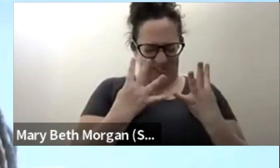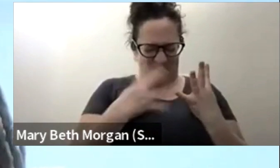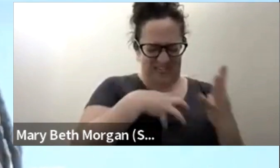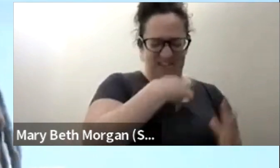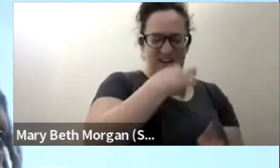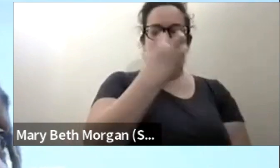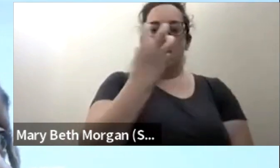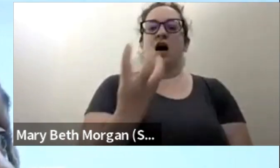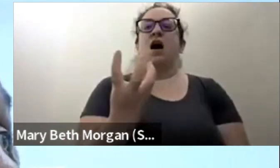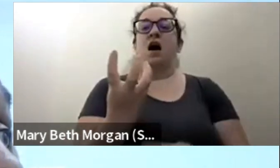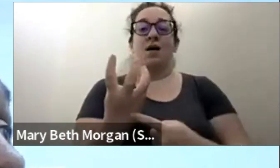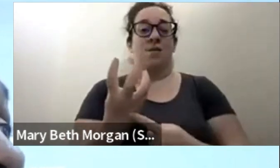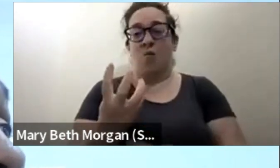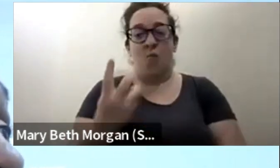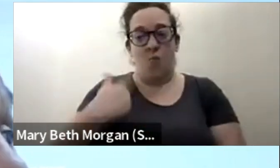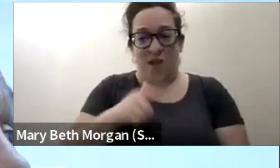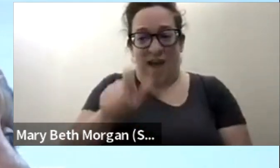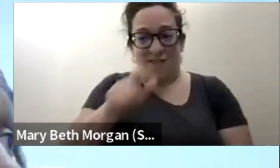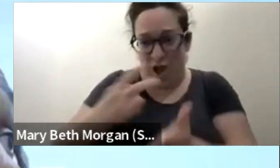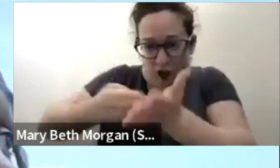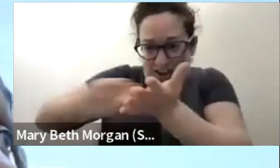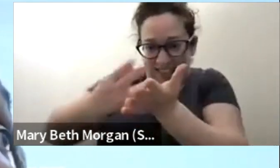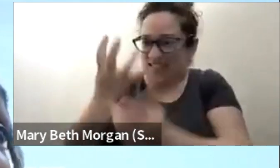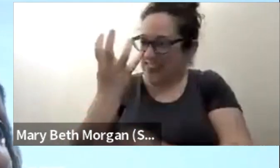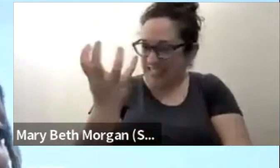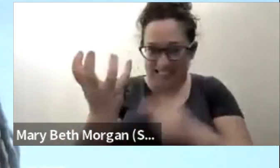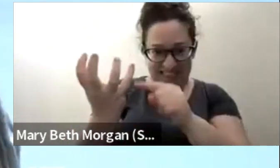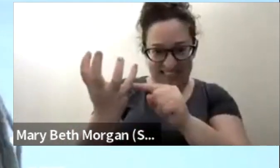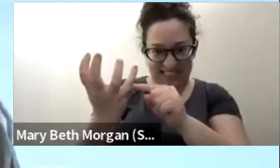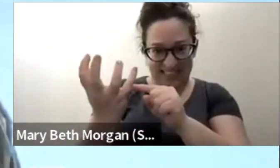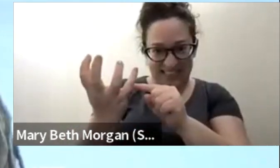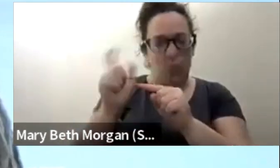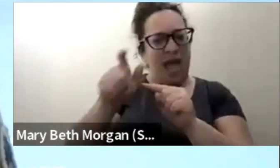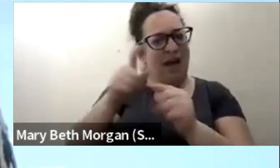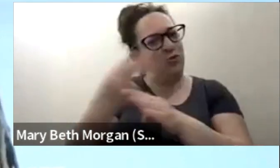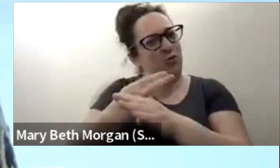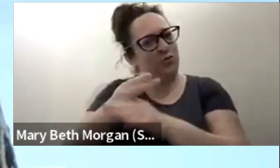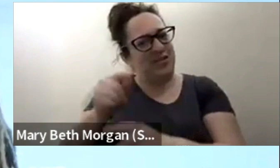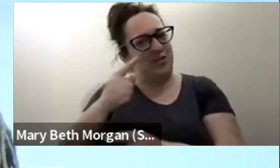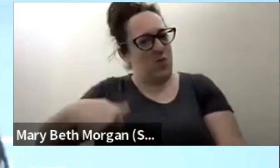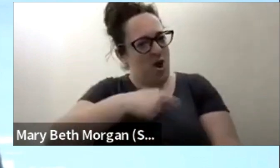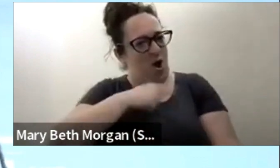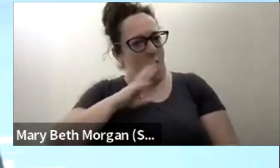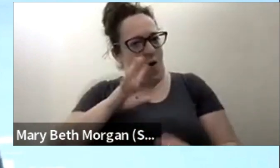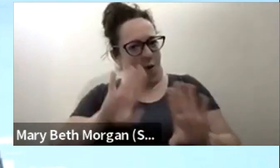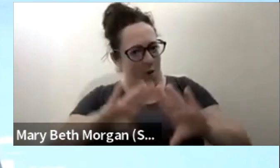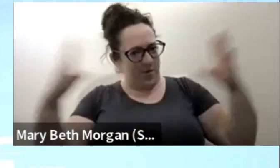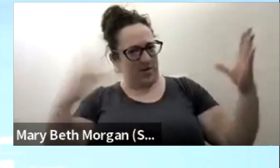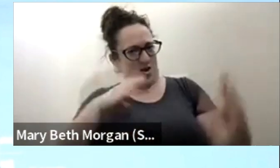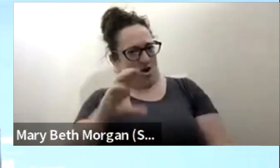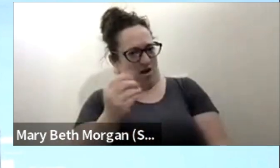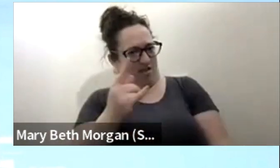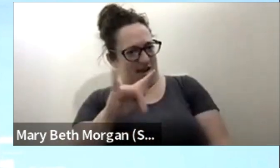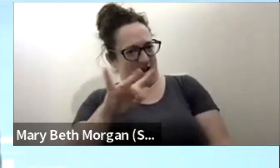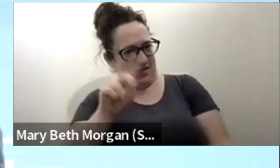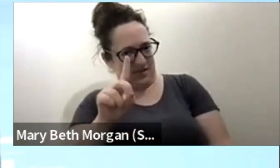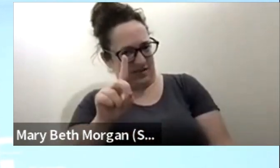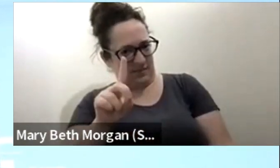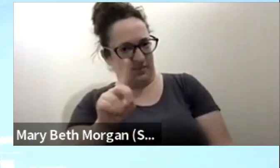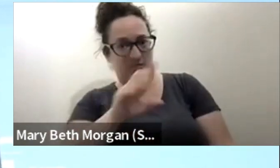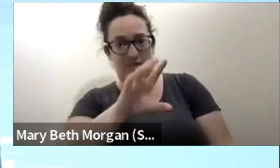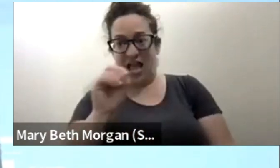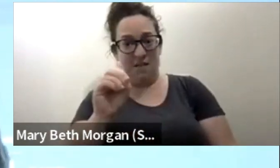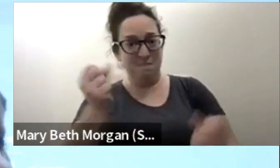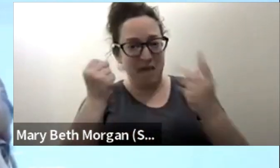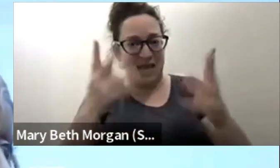Twelfth Night and other plays. He talks about colonialism a lot, and the colonialism of the mind, and